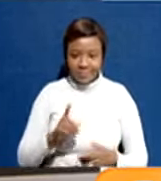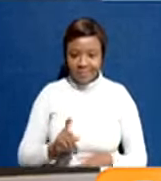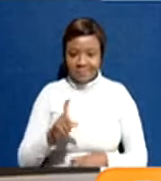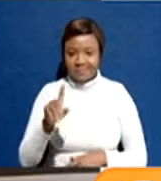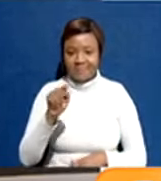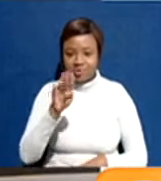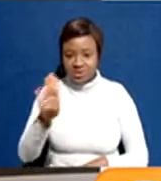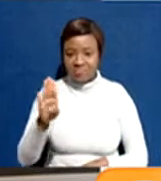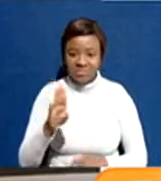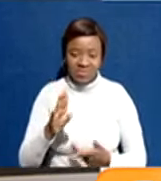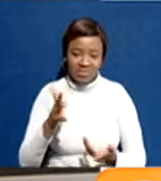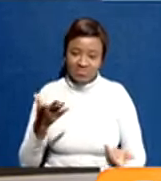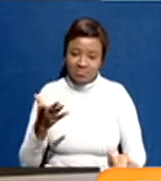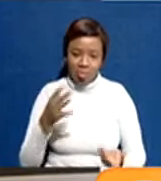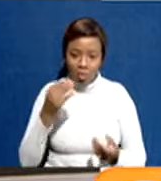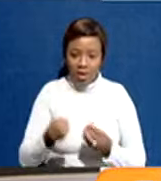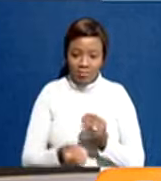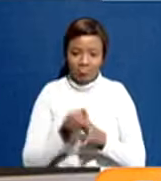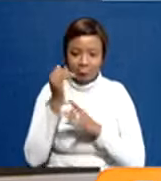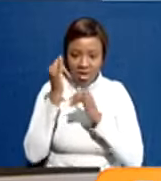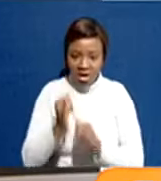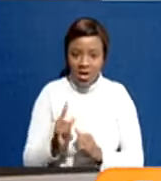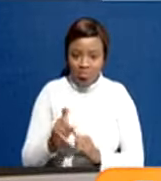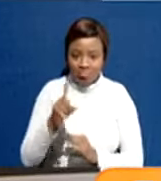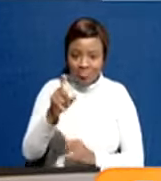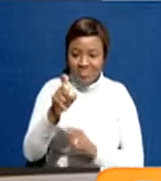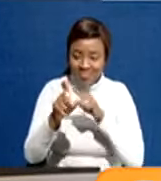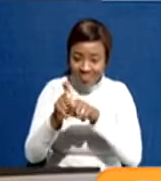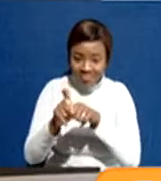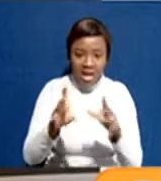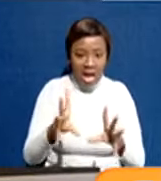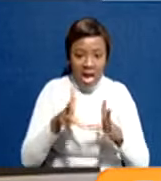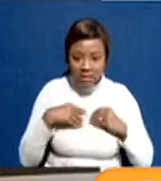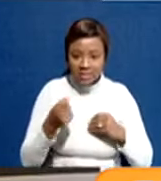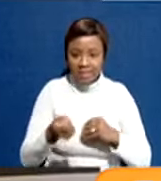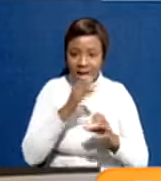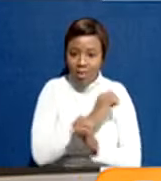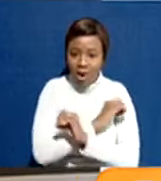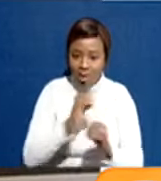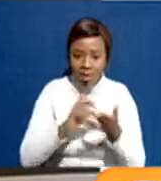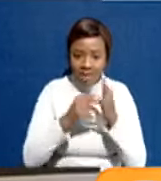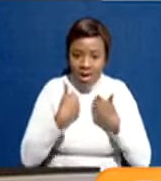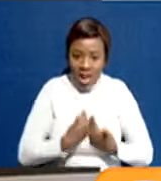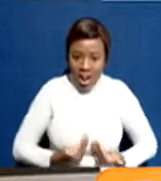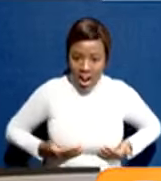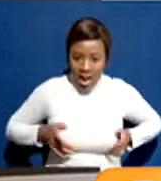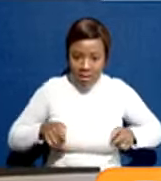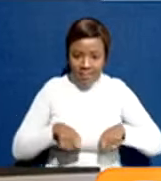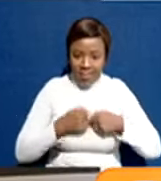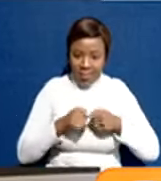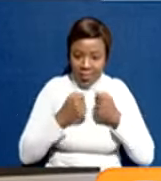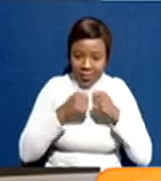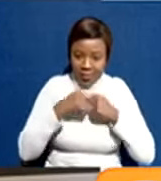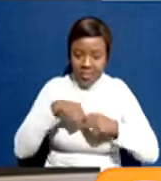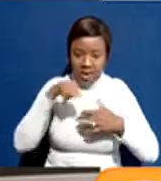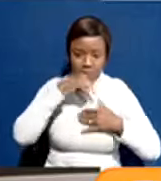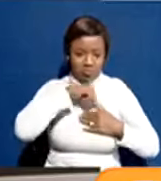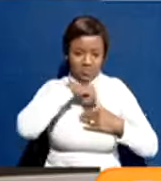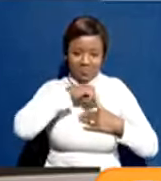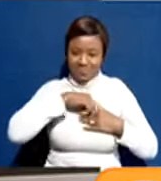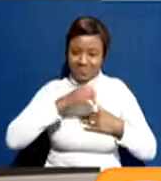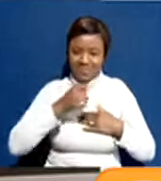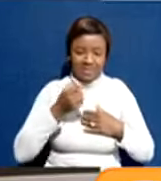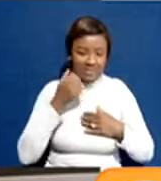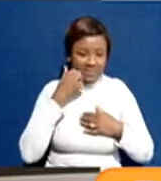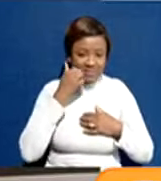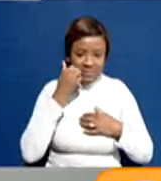the resistant type of TB, which will also lead to further damage in your lung. You'll get complication of TB because the bacteria will still